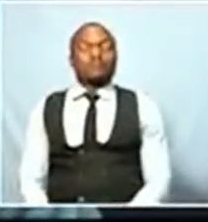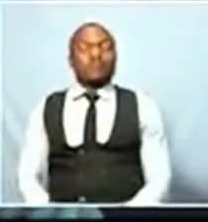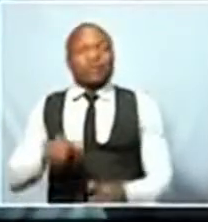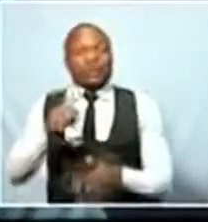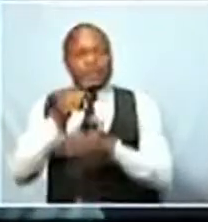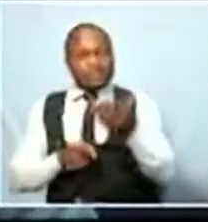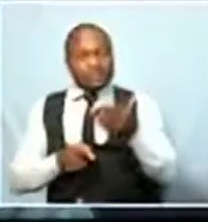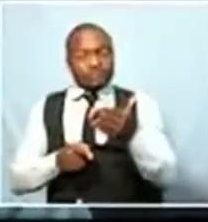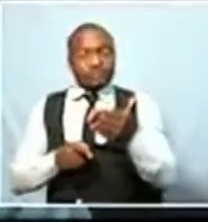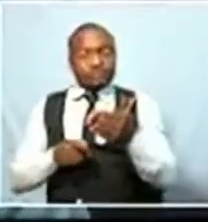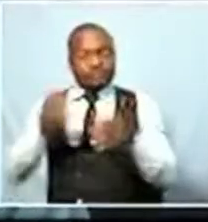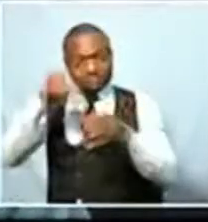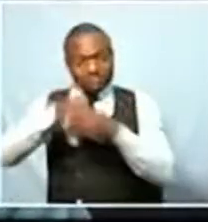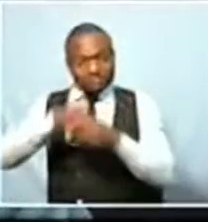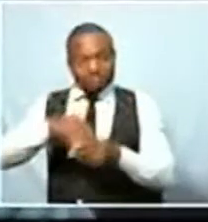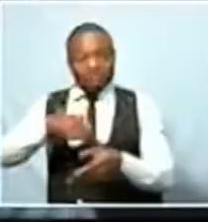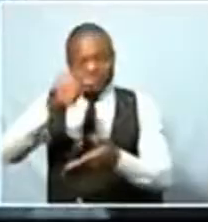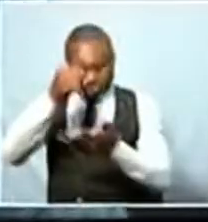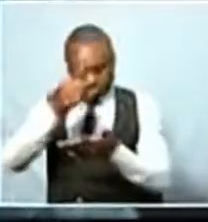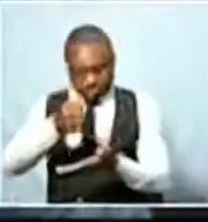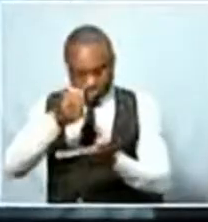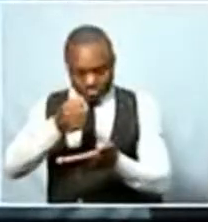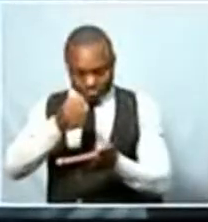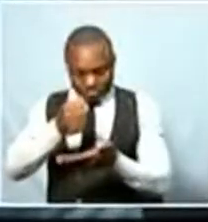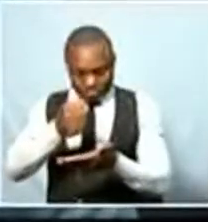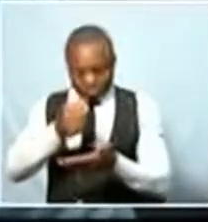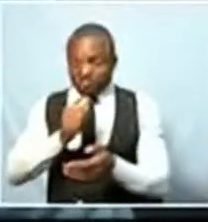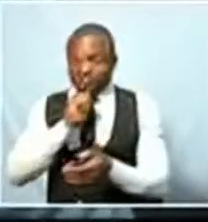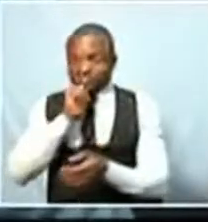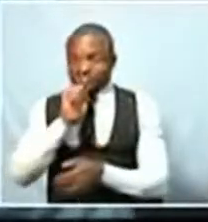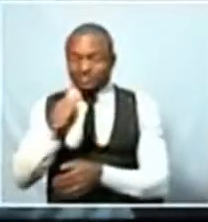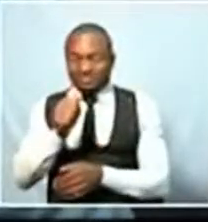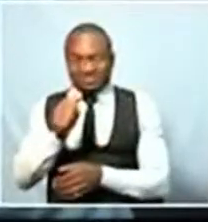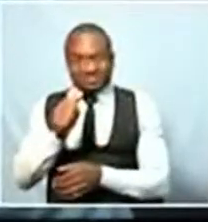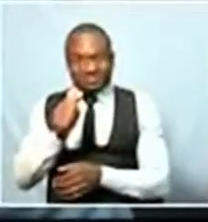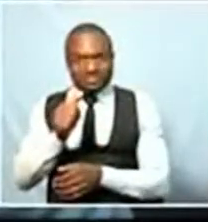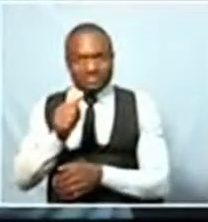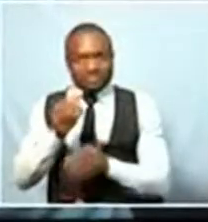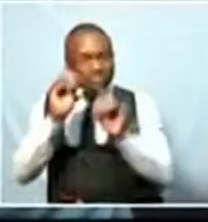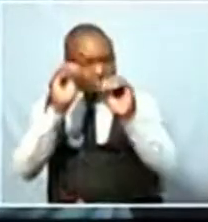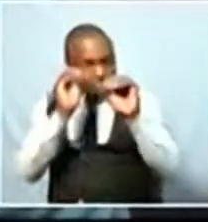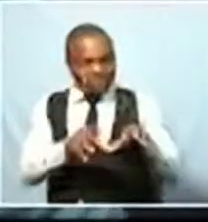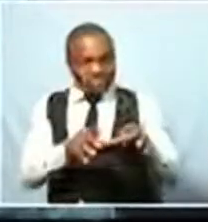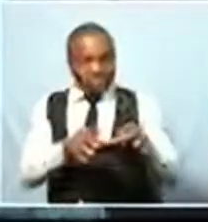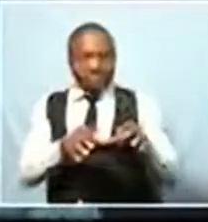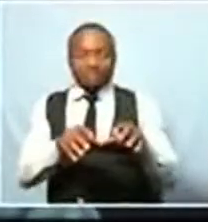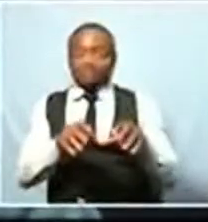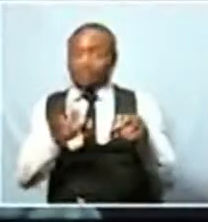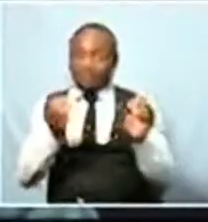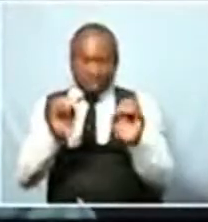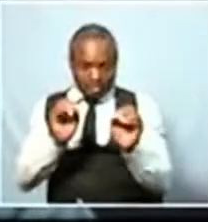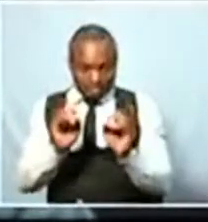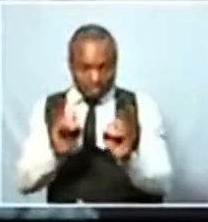what is contained in the budget is not cast in concrete.